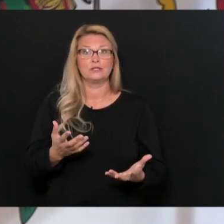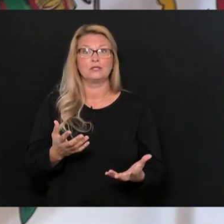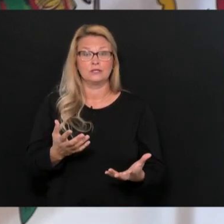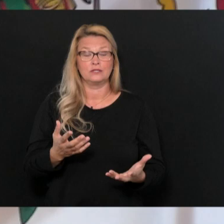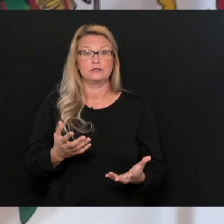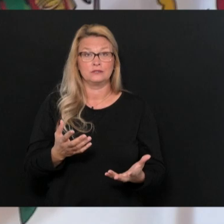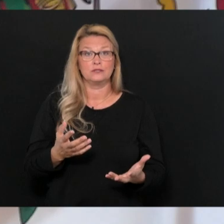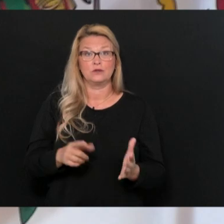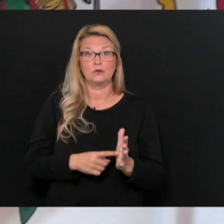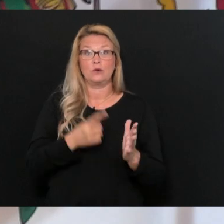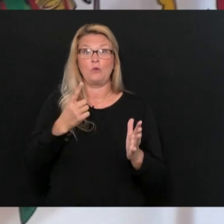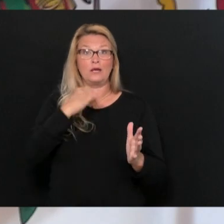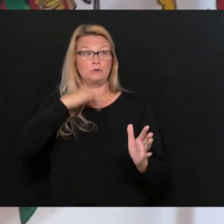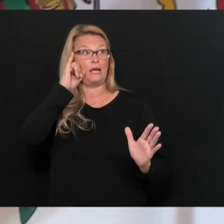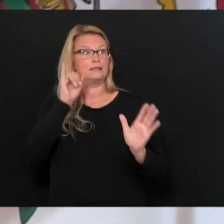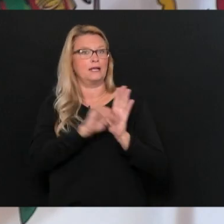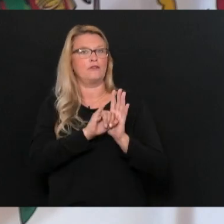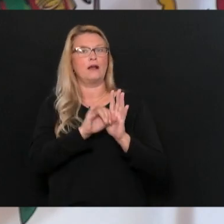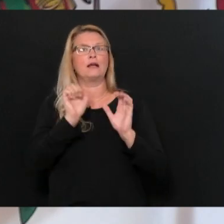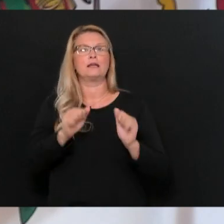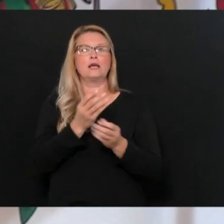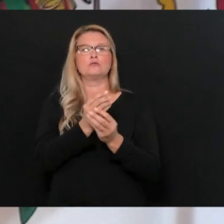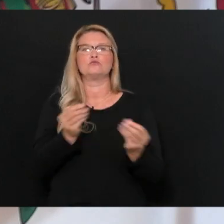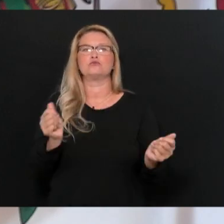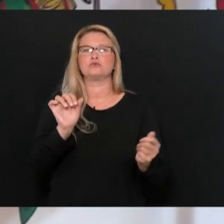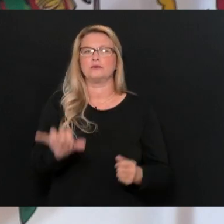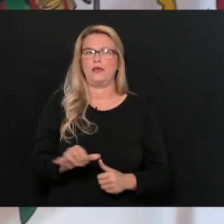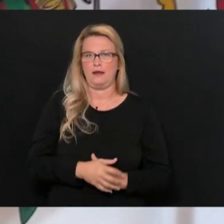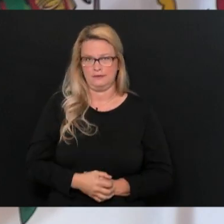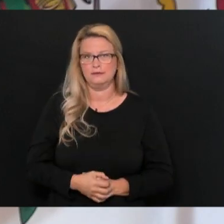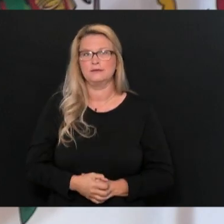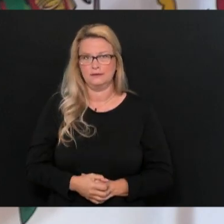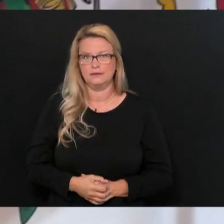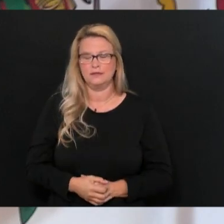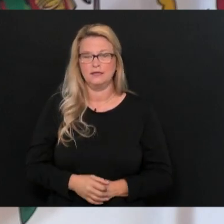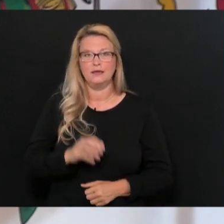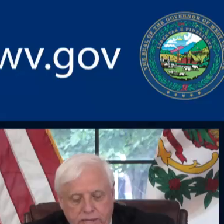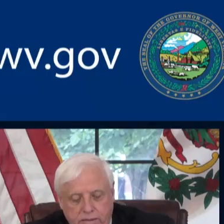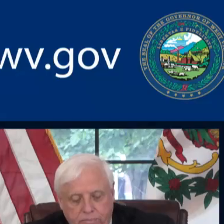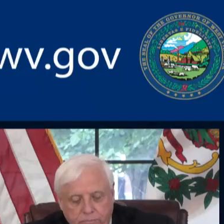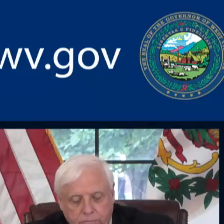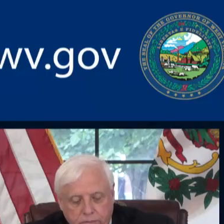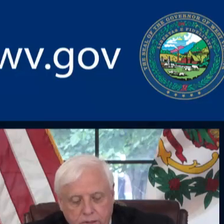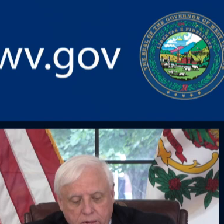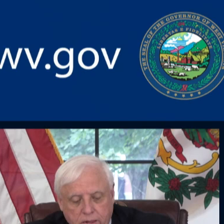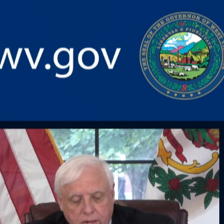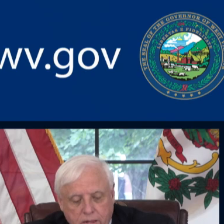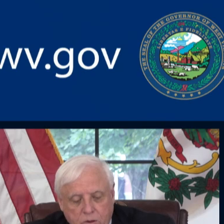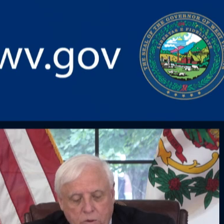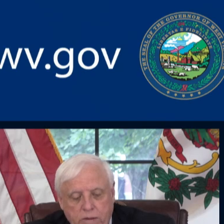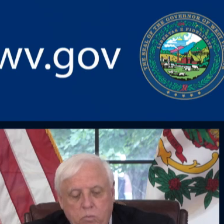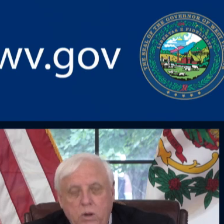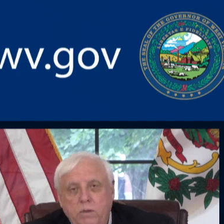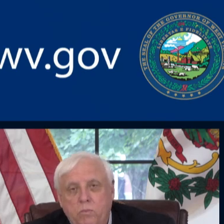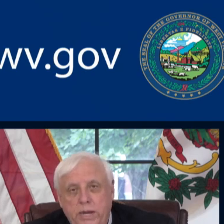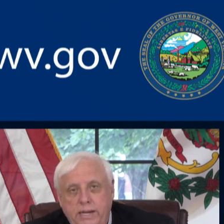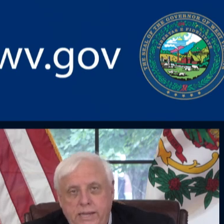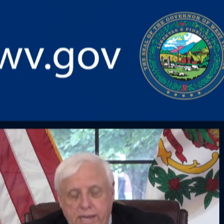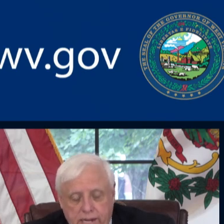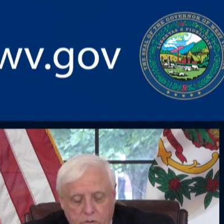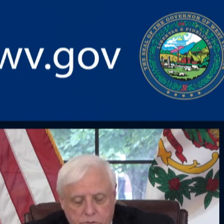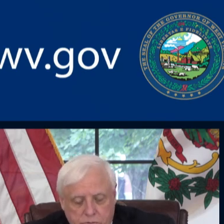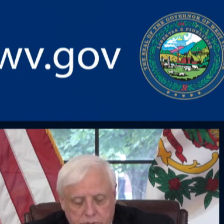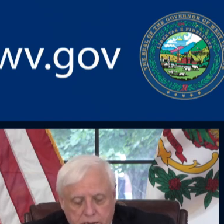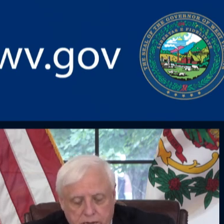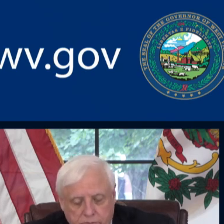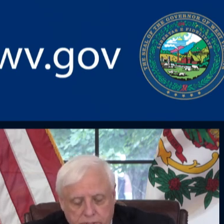great dividends. Our education map came out on Saturday at 5 p.m. We had one red